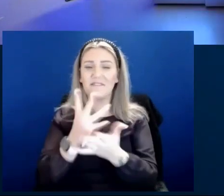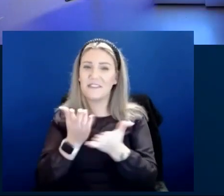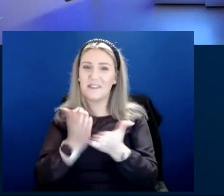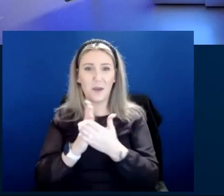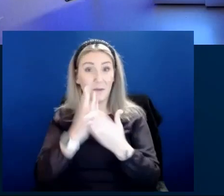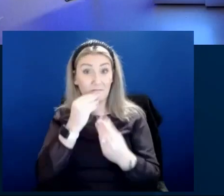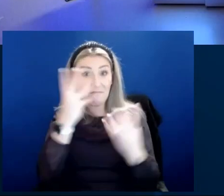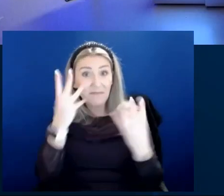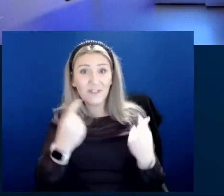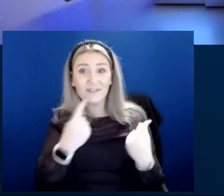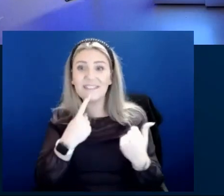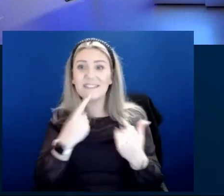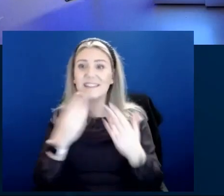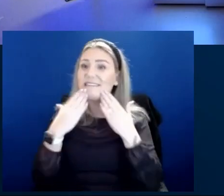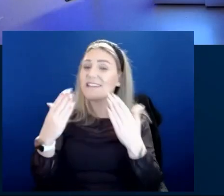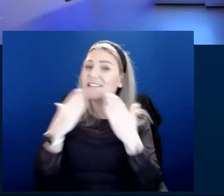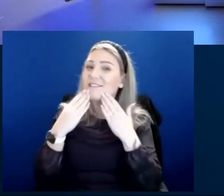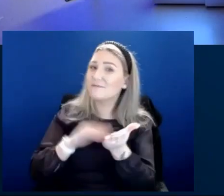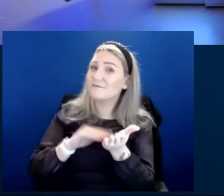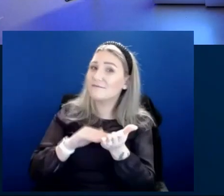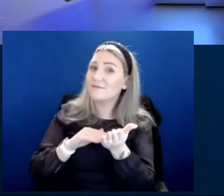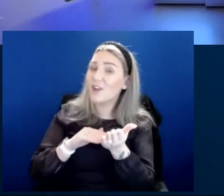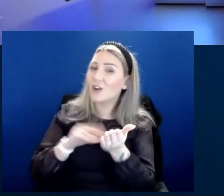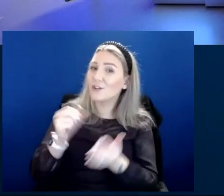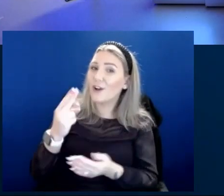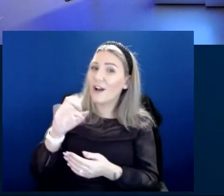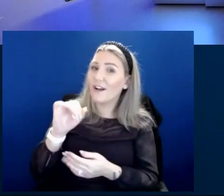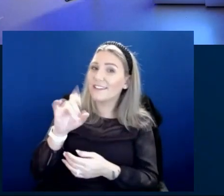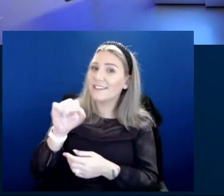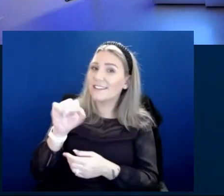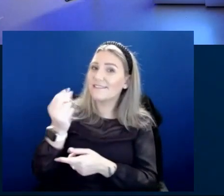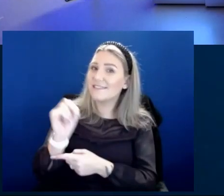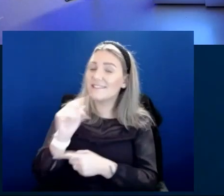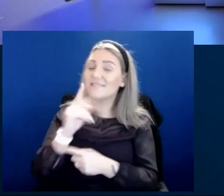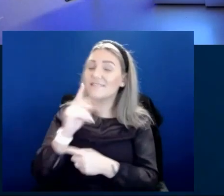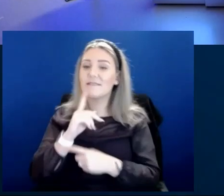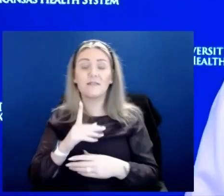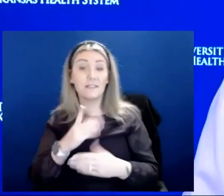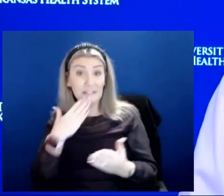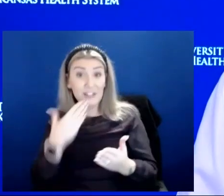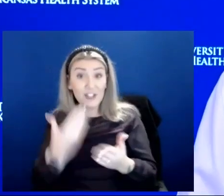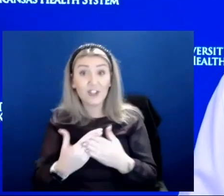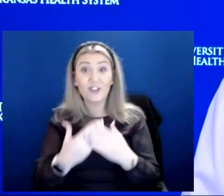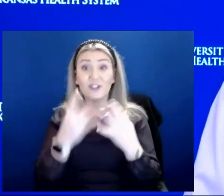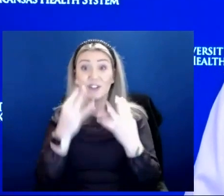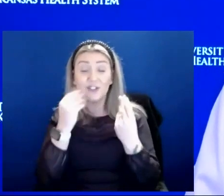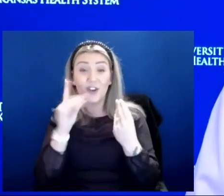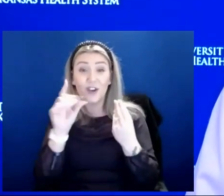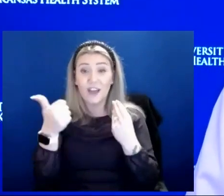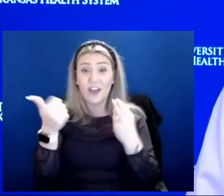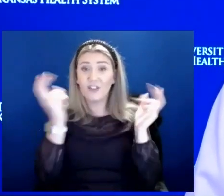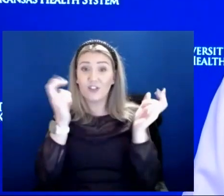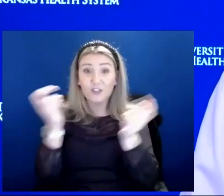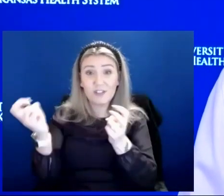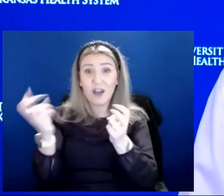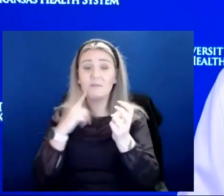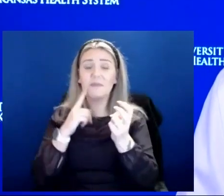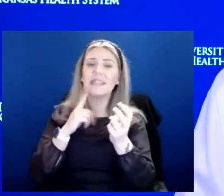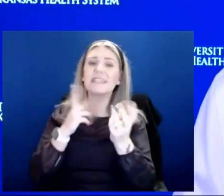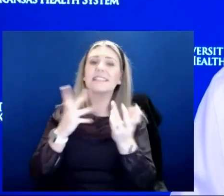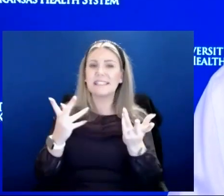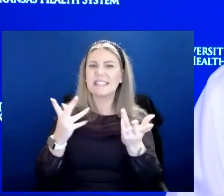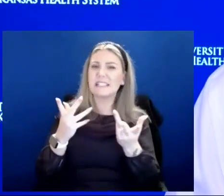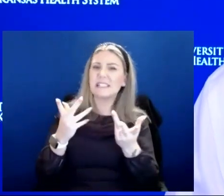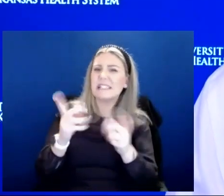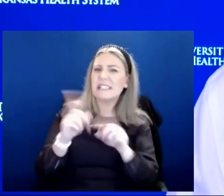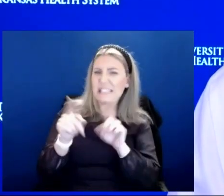much. Dr. Hawkinson, final thoughts today. Yeah, I think it's good that we are talking about other topics. We are moving away. I think everybody, and we know